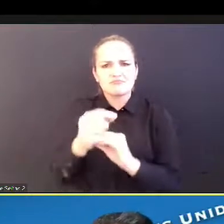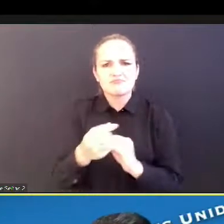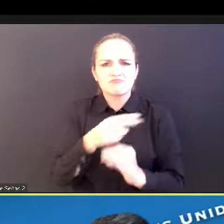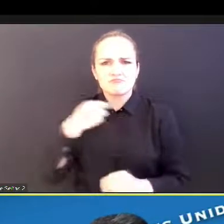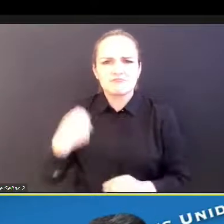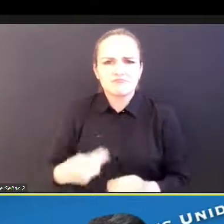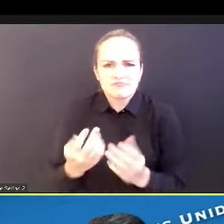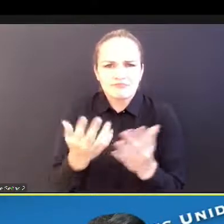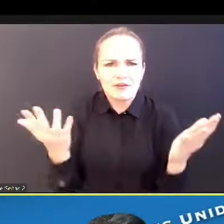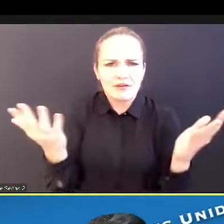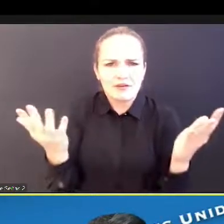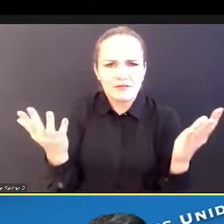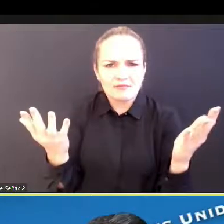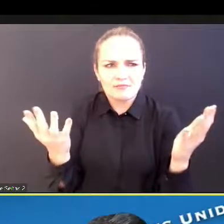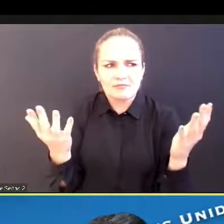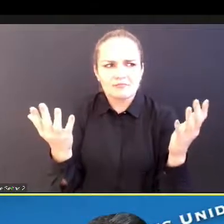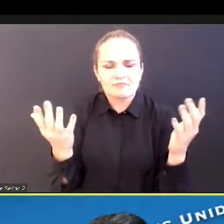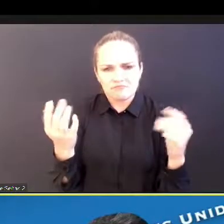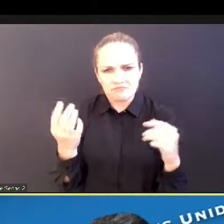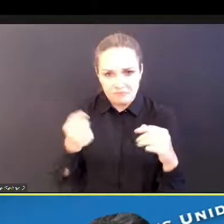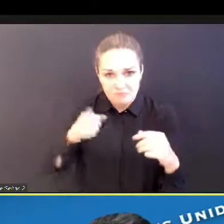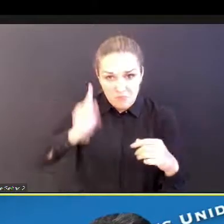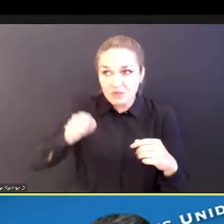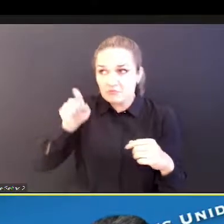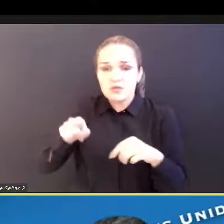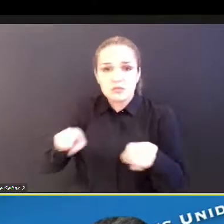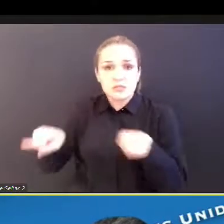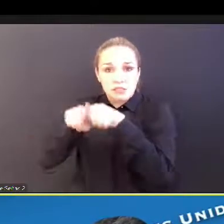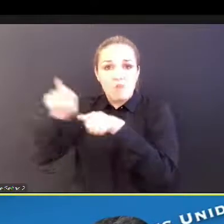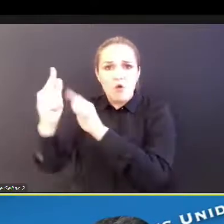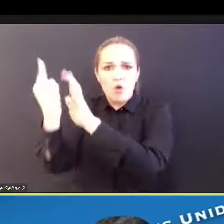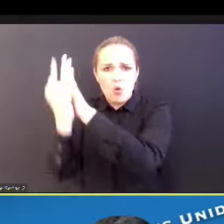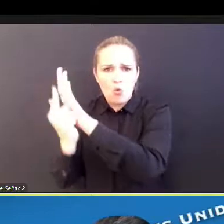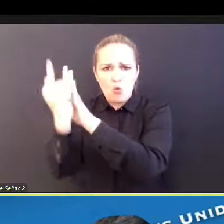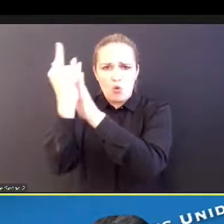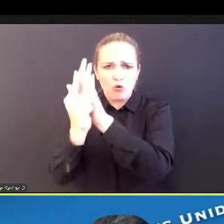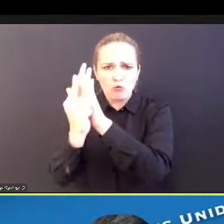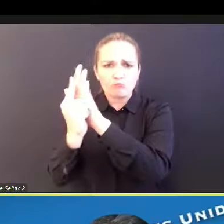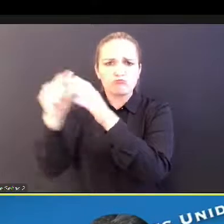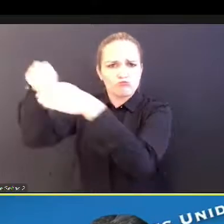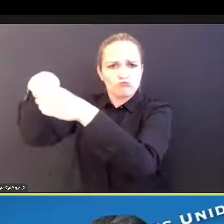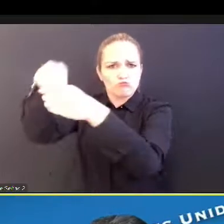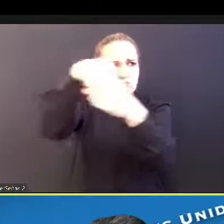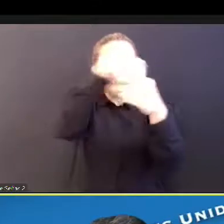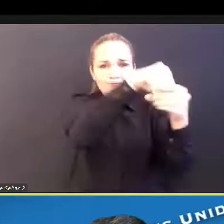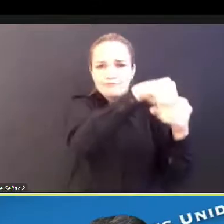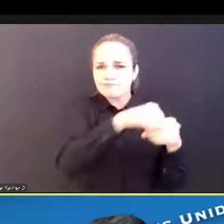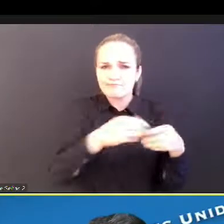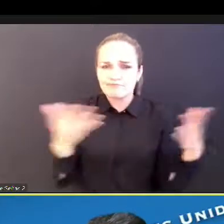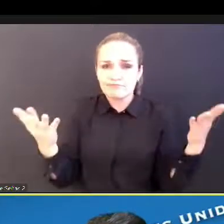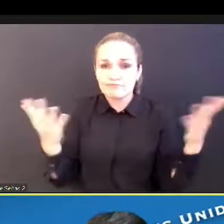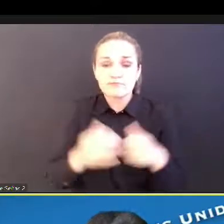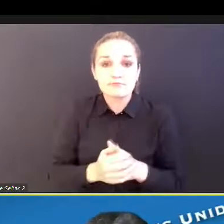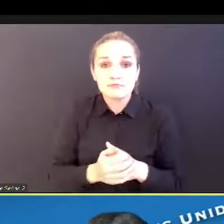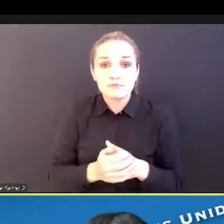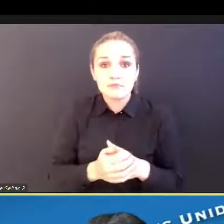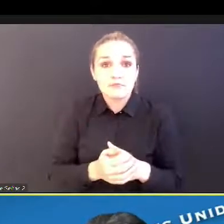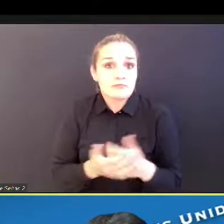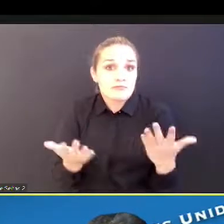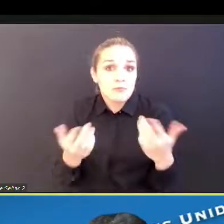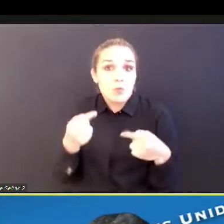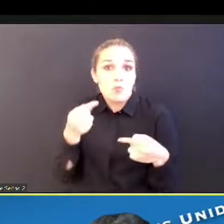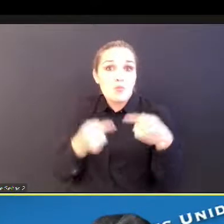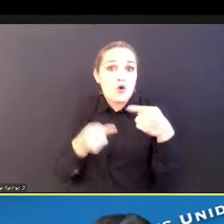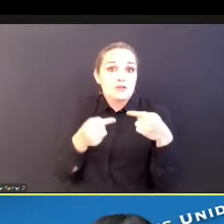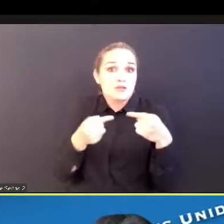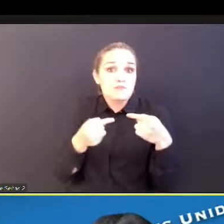that require data localization because the only policy they should have is what helps startups scalability? Rupa, can